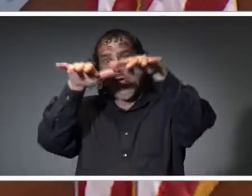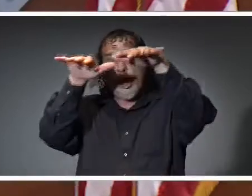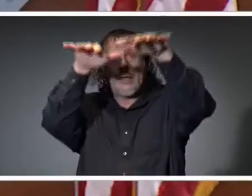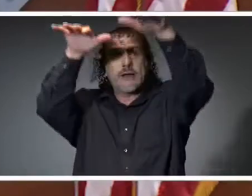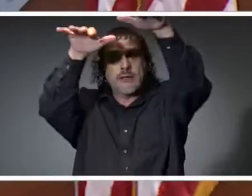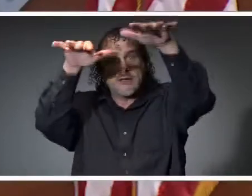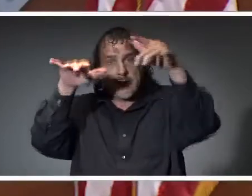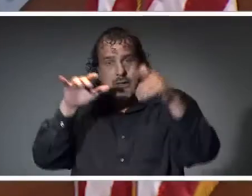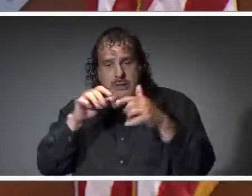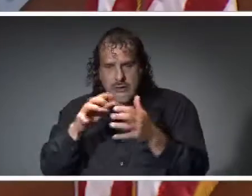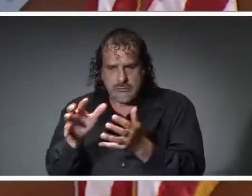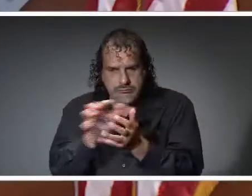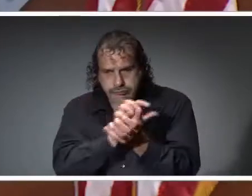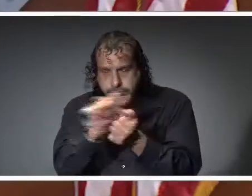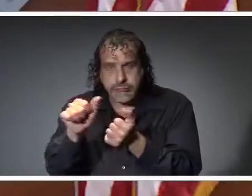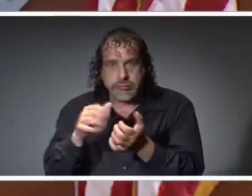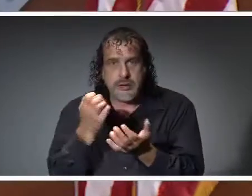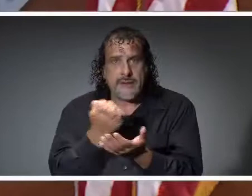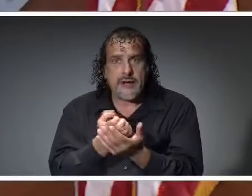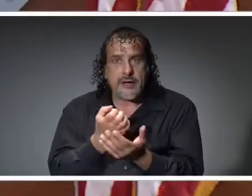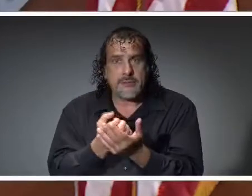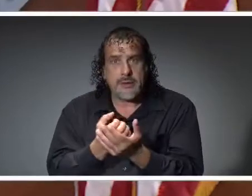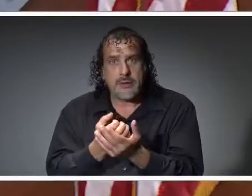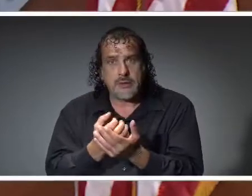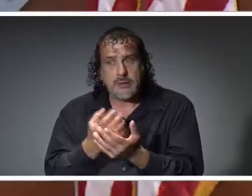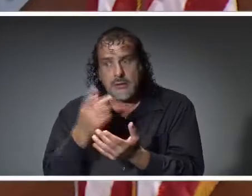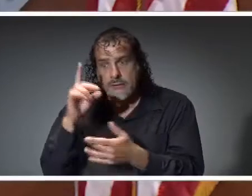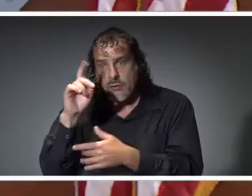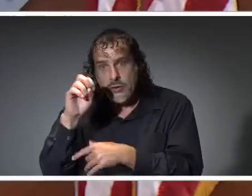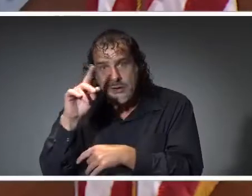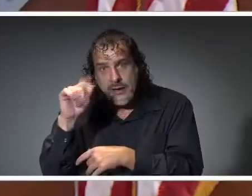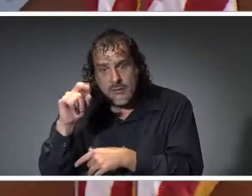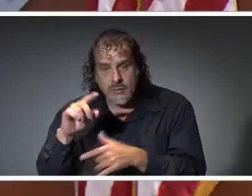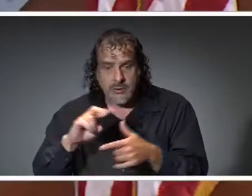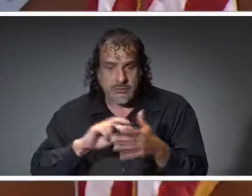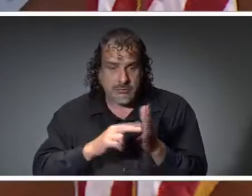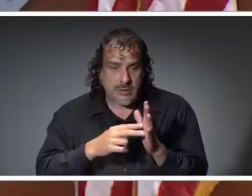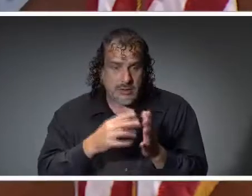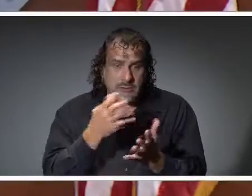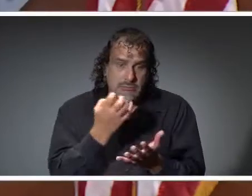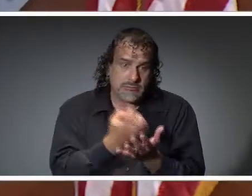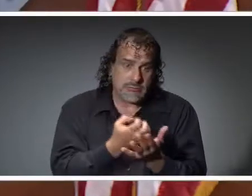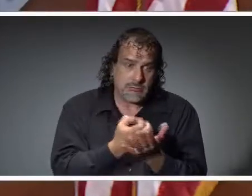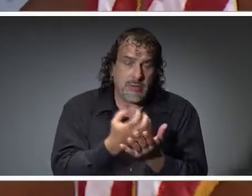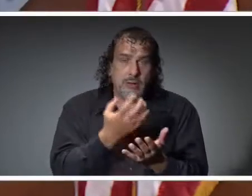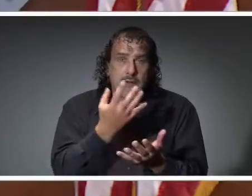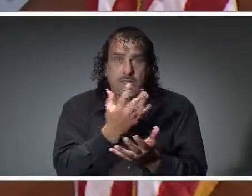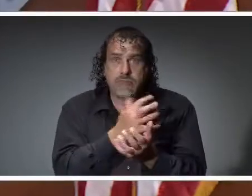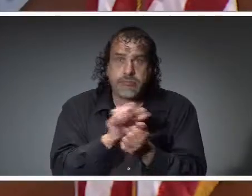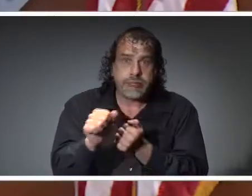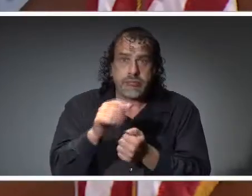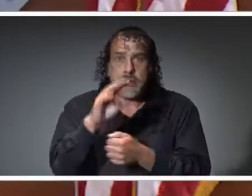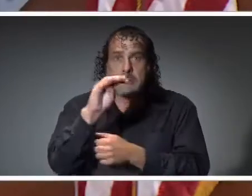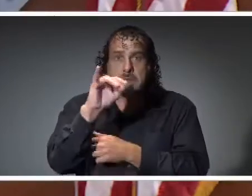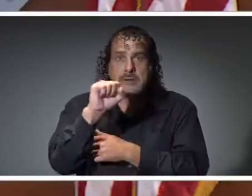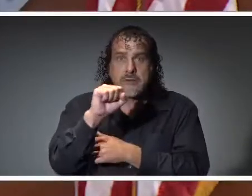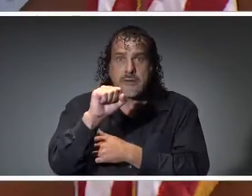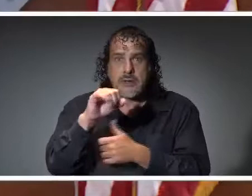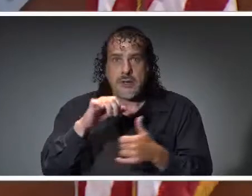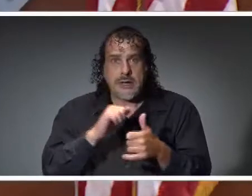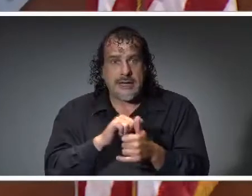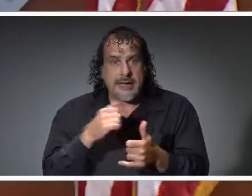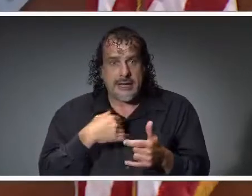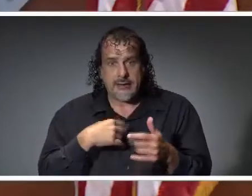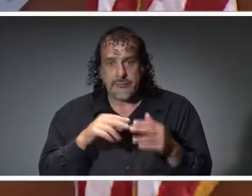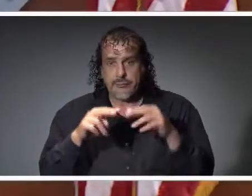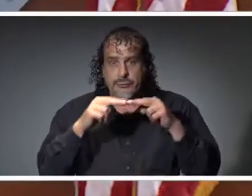Delta's economy, which means it was beyond catastrophic to Mississippi's economy. It was also catastrophic to the infrastructure,